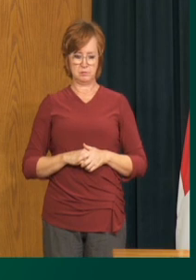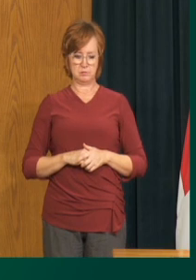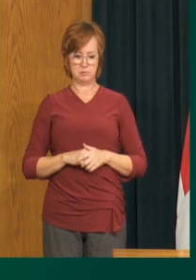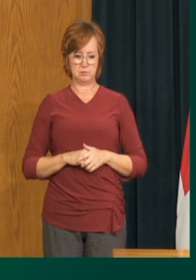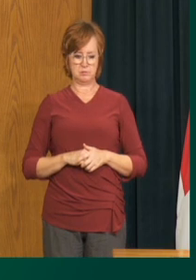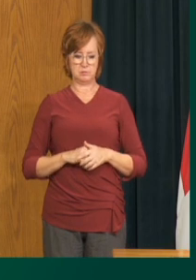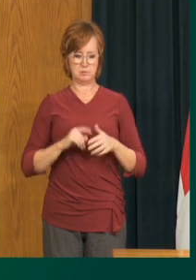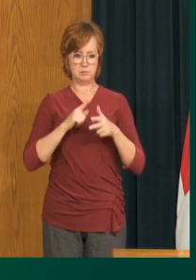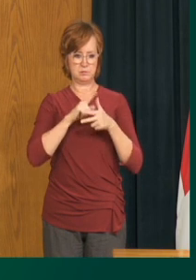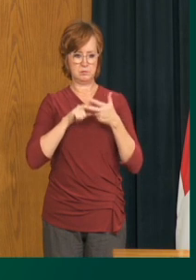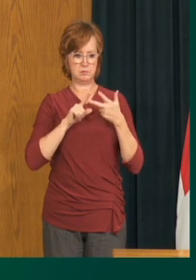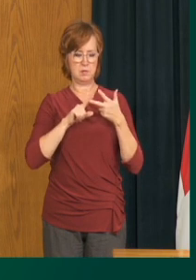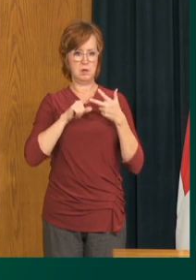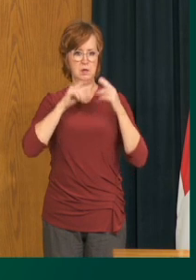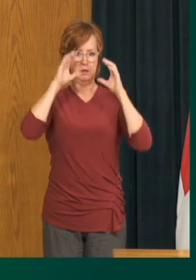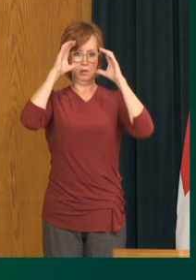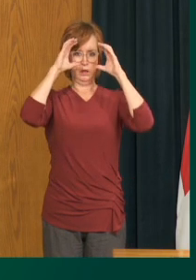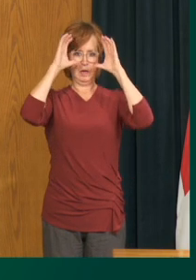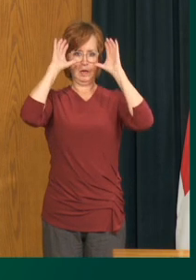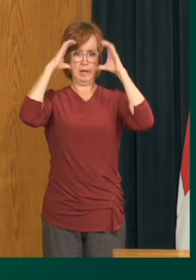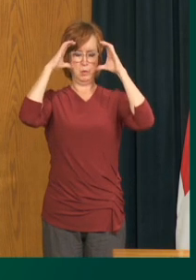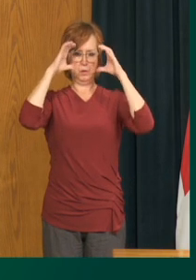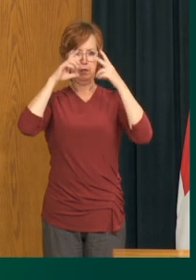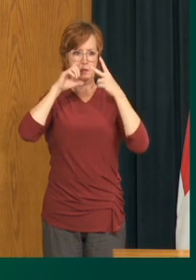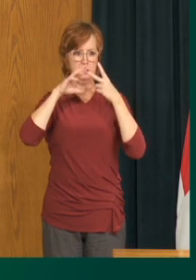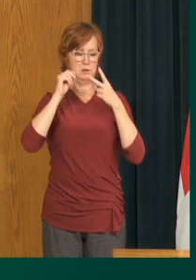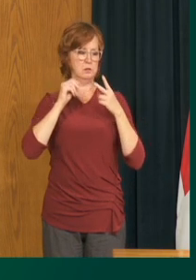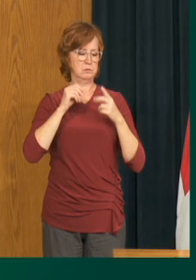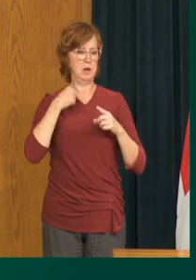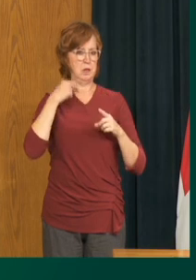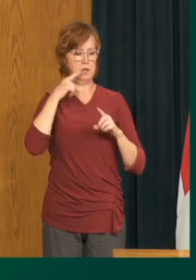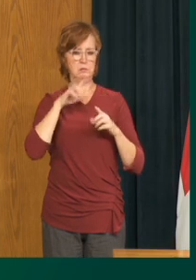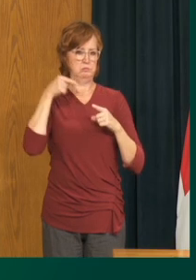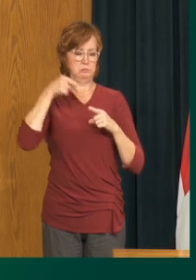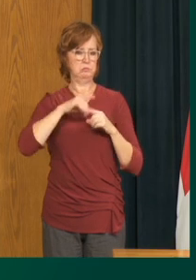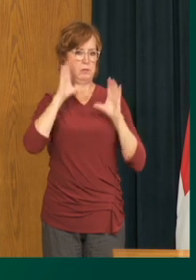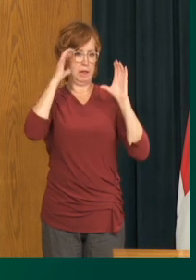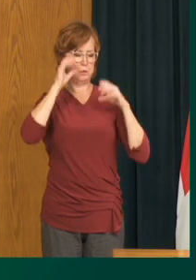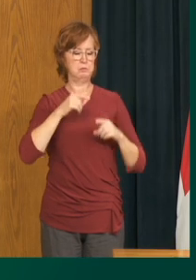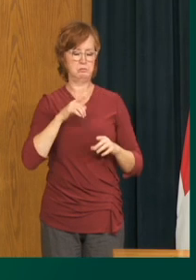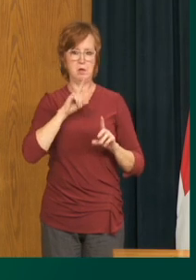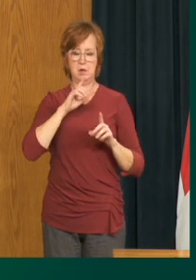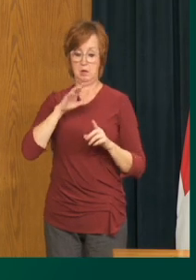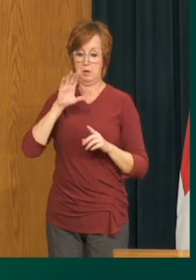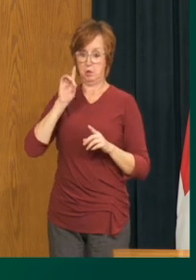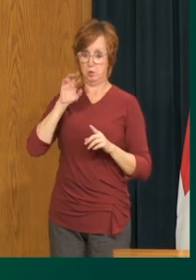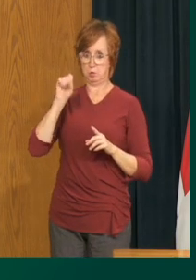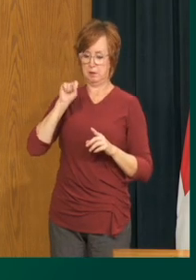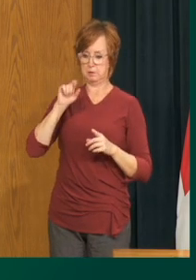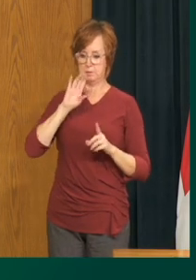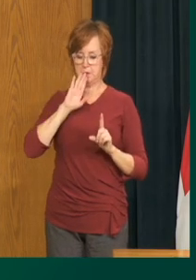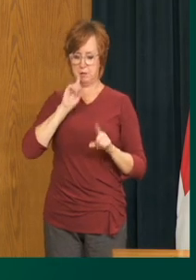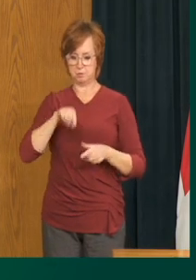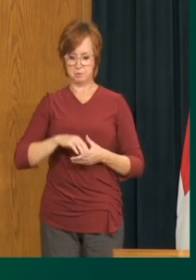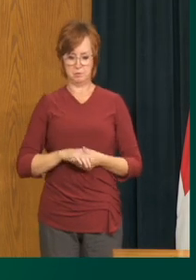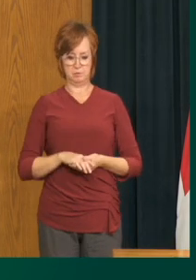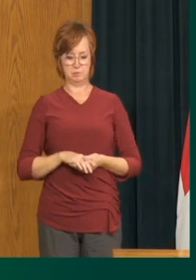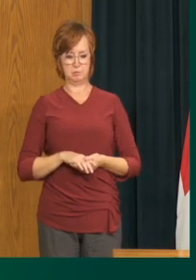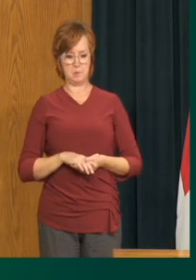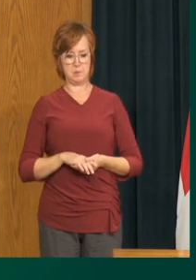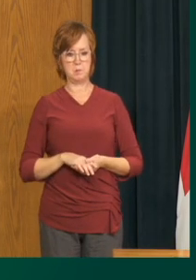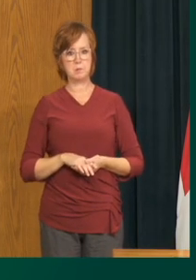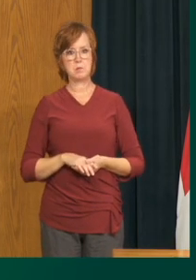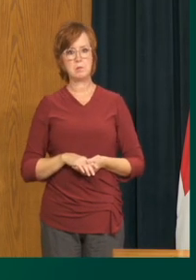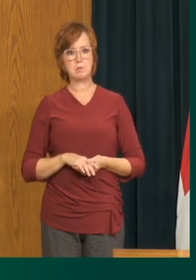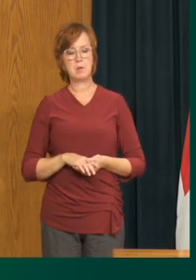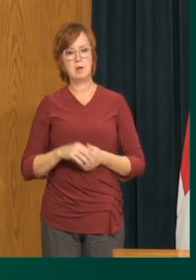and what is the other? It was basically Halloween. Okay. Yeah, so there are already guidelines